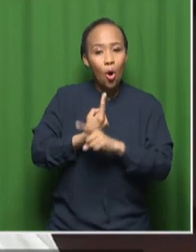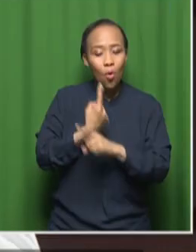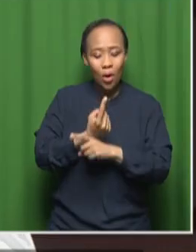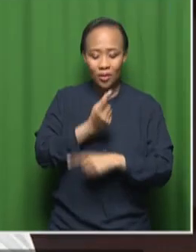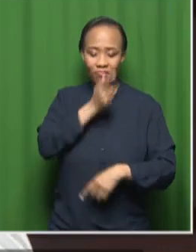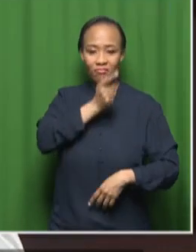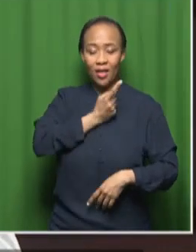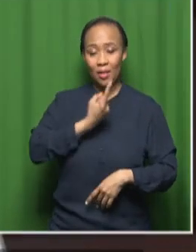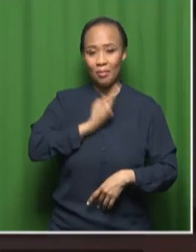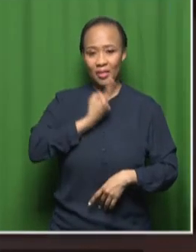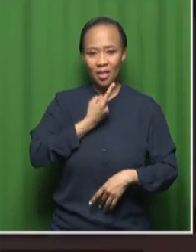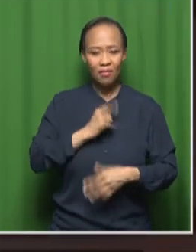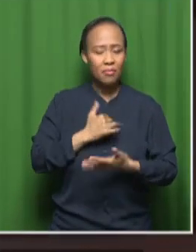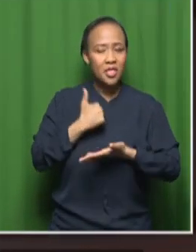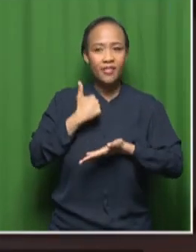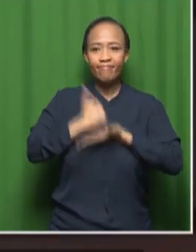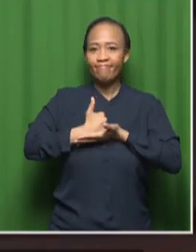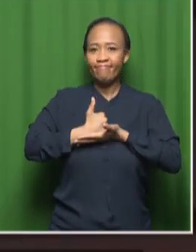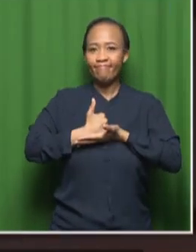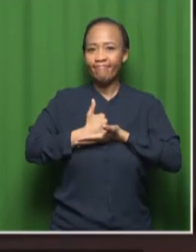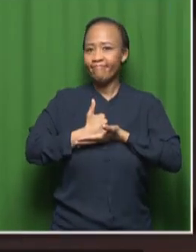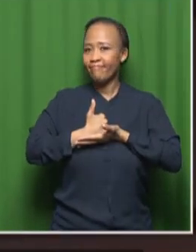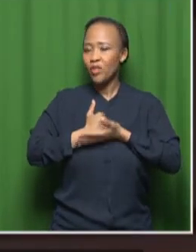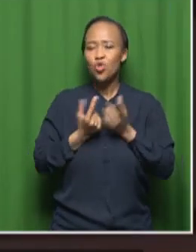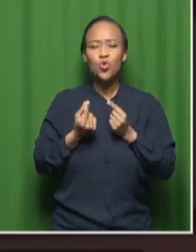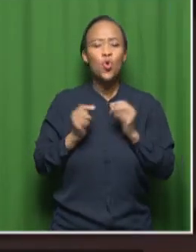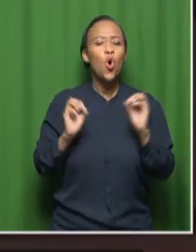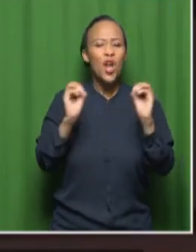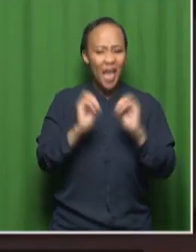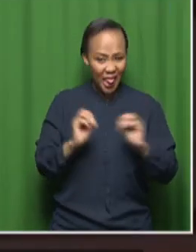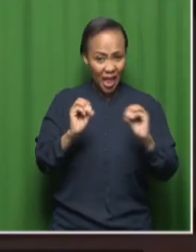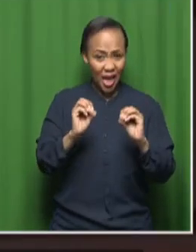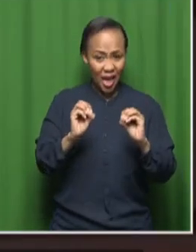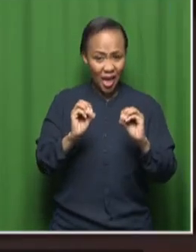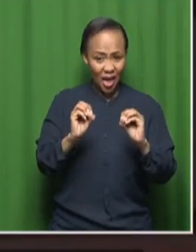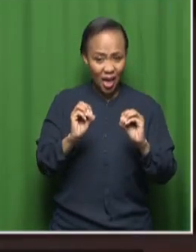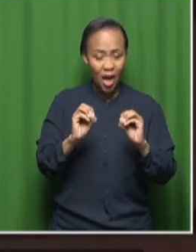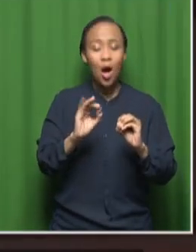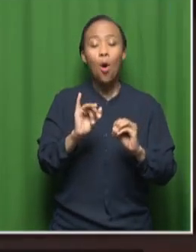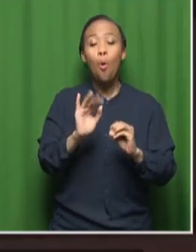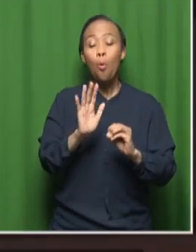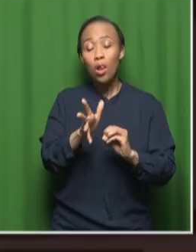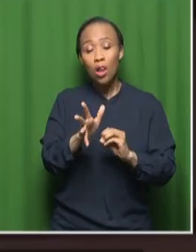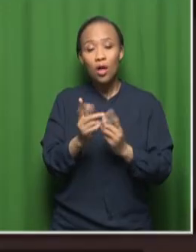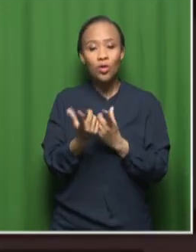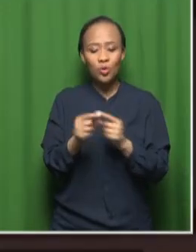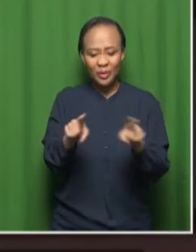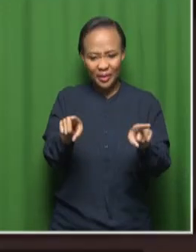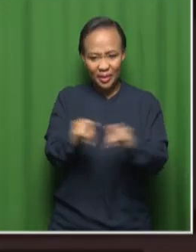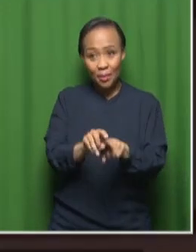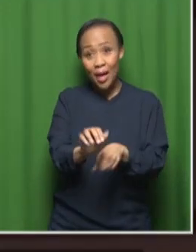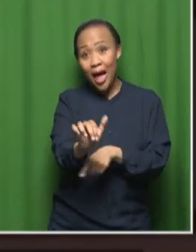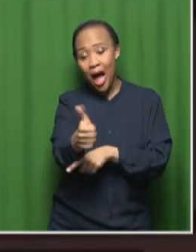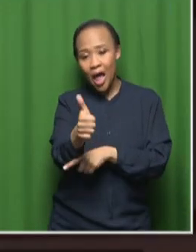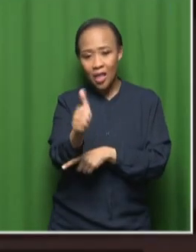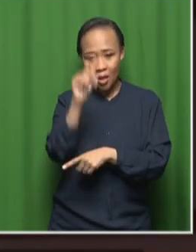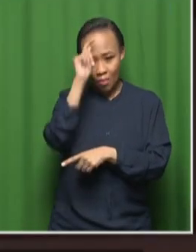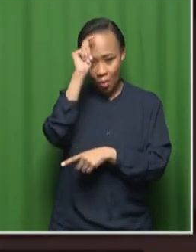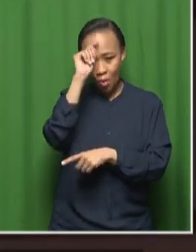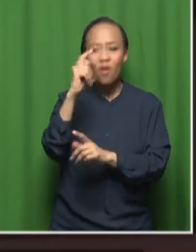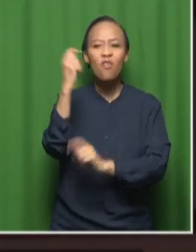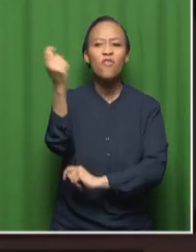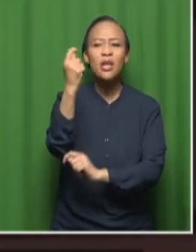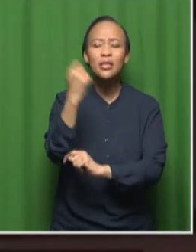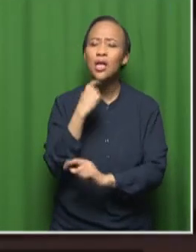if I just sit back and not do anything, I'll be one of those boys who you will hear people from the village saying that he was a very good kid at